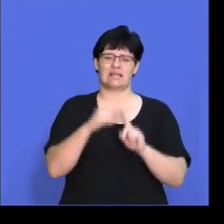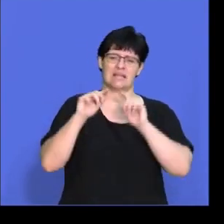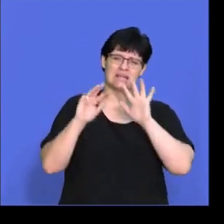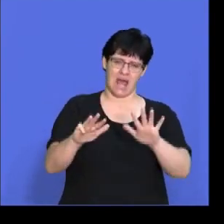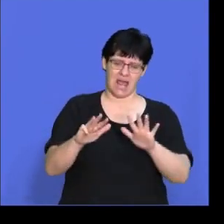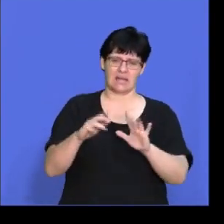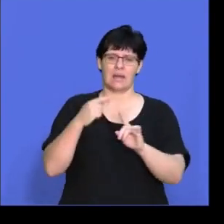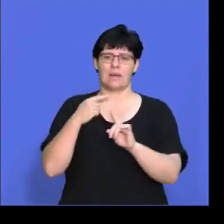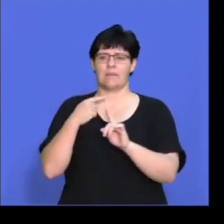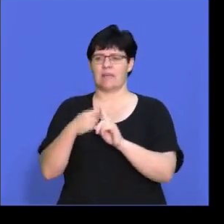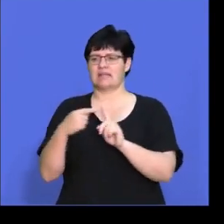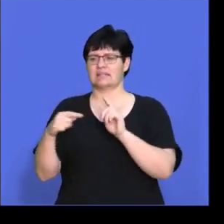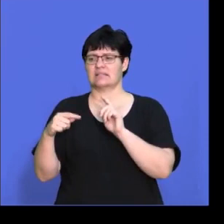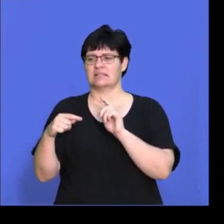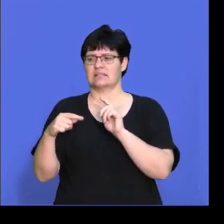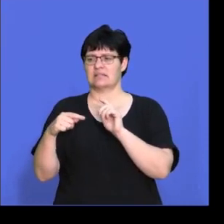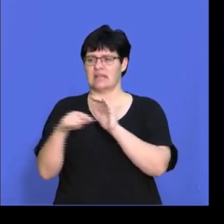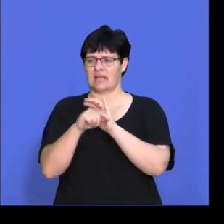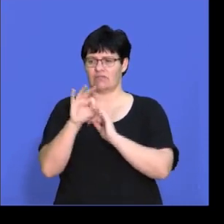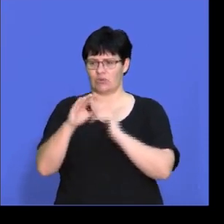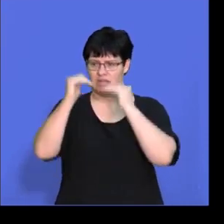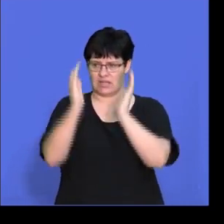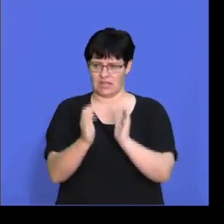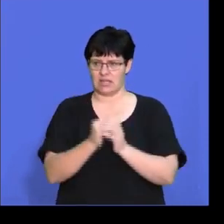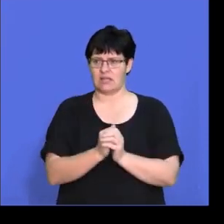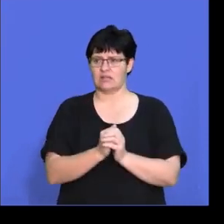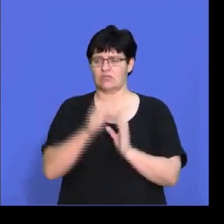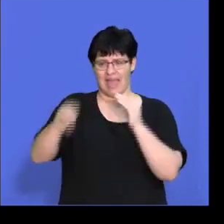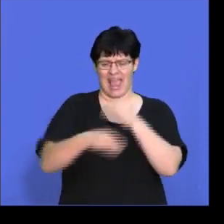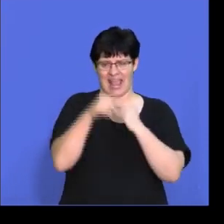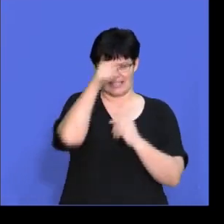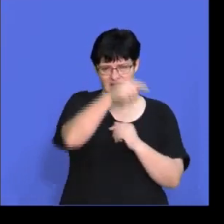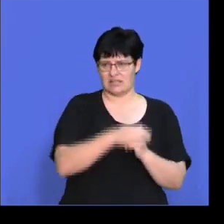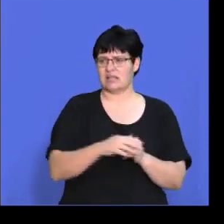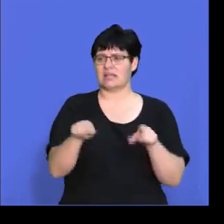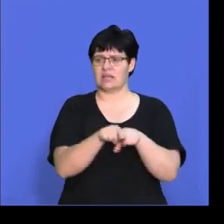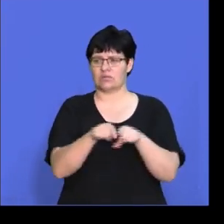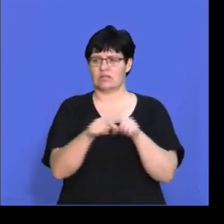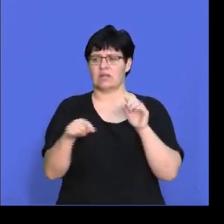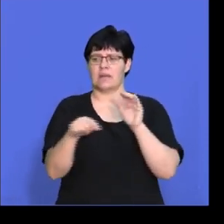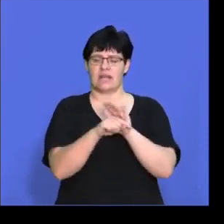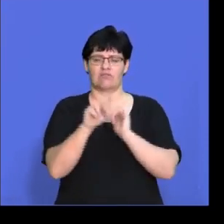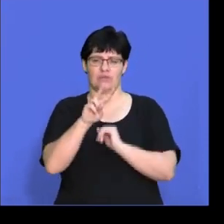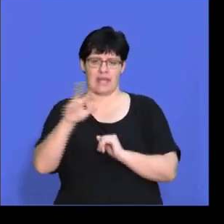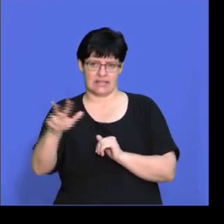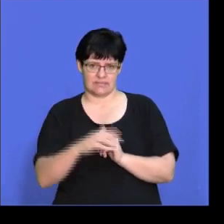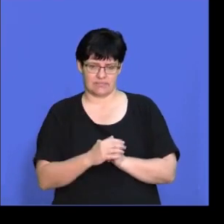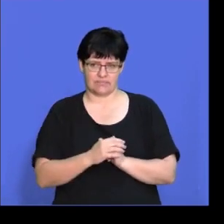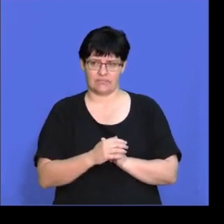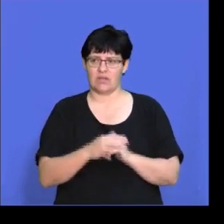plus 9 times negative 3. So I've subbed my 3 into that x over there is equal to negative